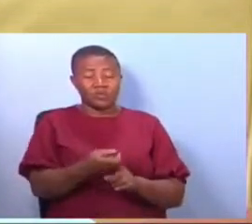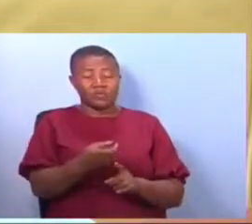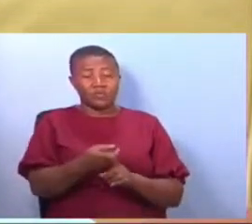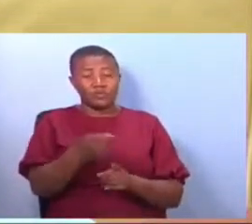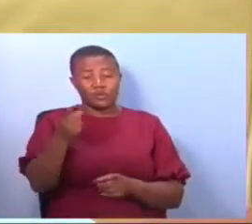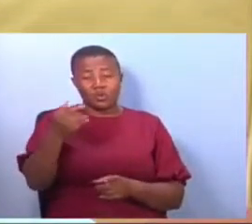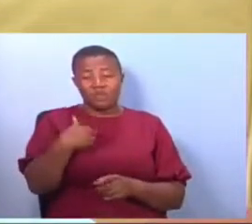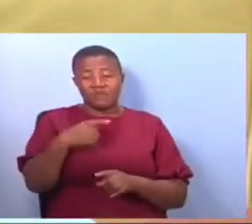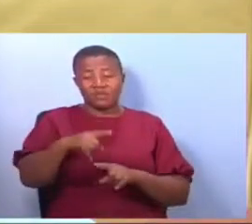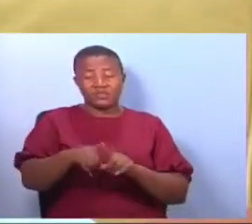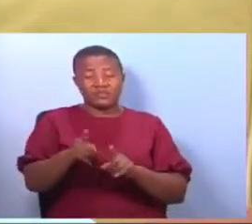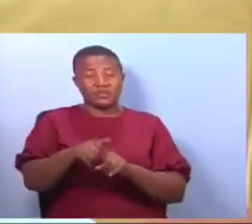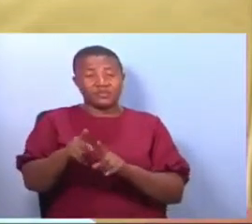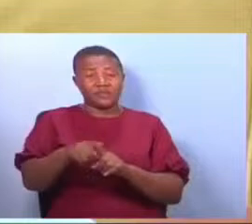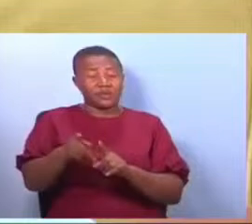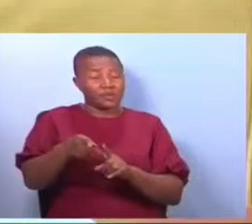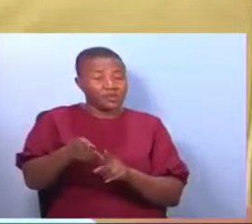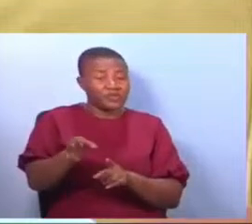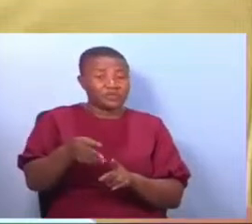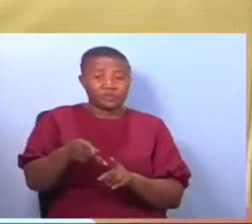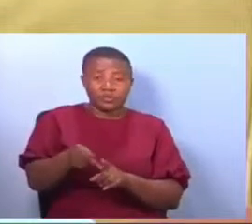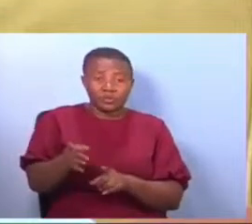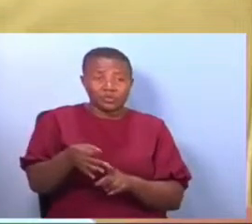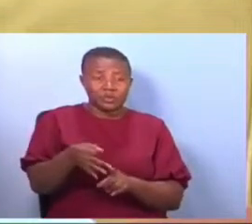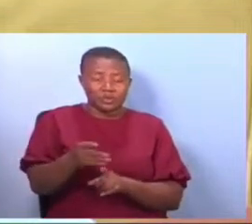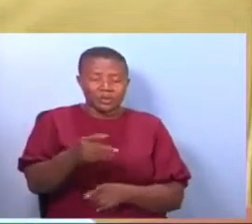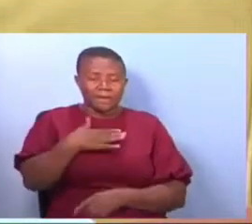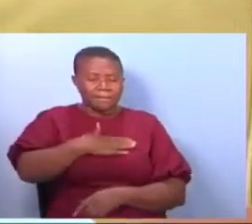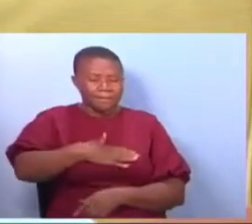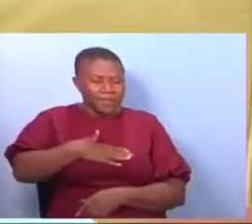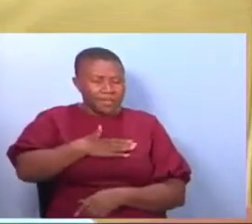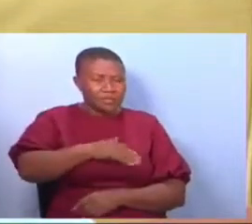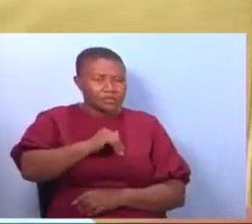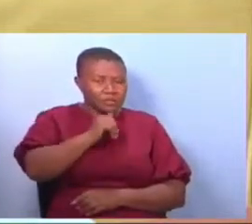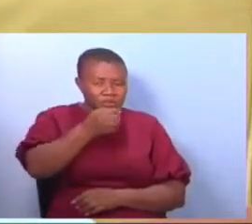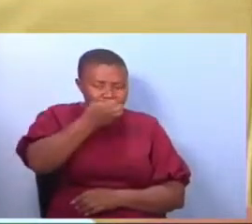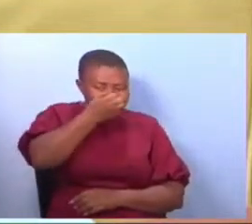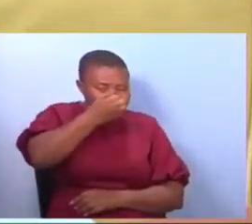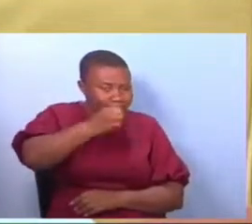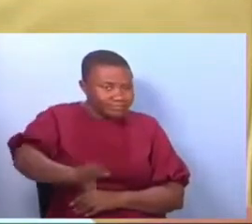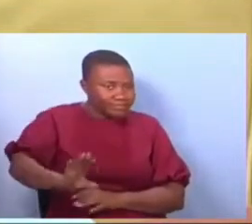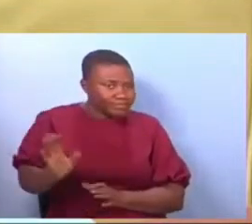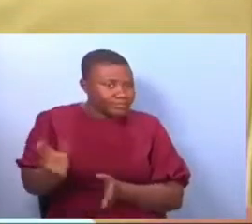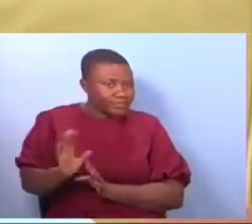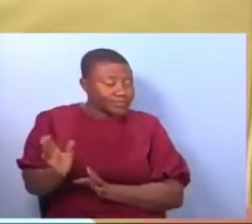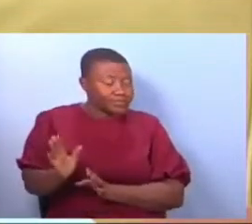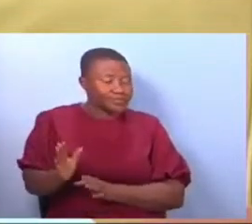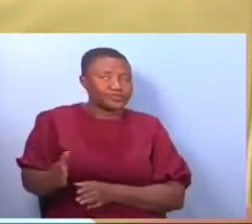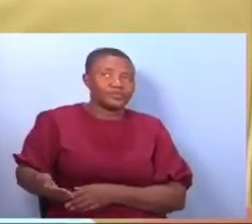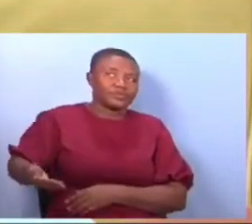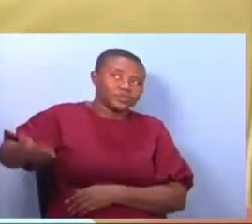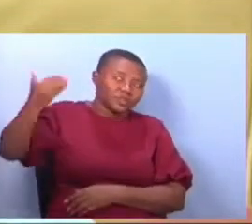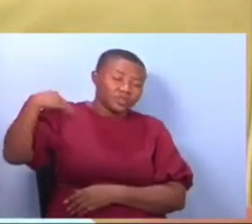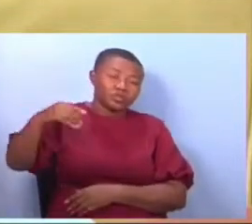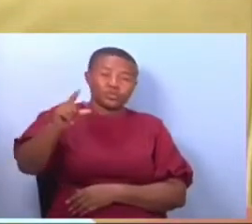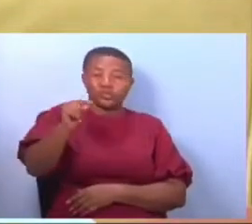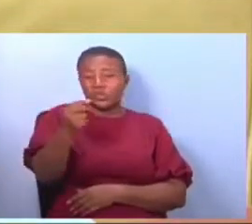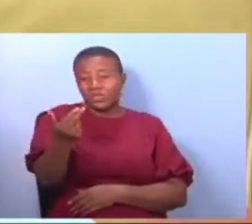professions. I want to tell you that don't abandon your profession. Way back 2013, when we were